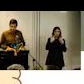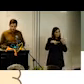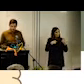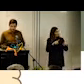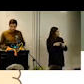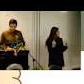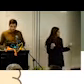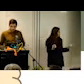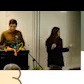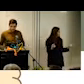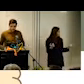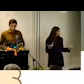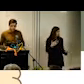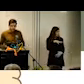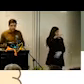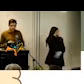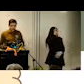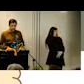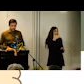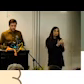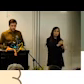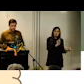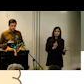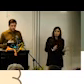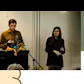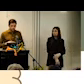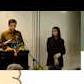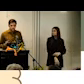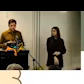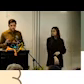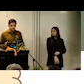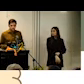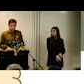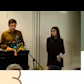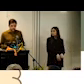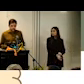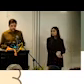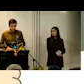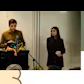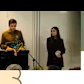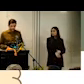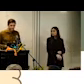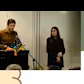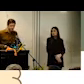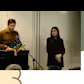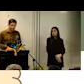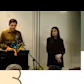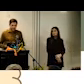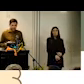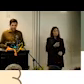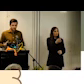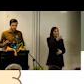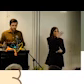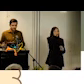them different? Well, our memories work in a way that sort of blurs the concept, blurs the